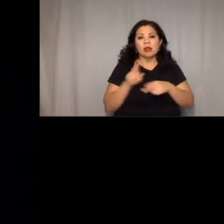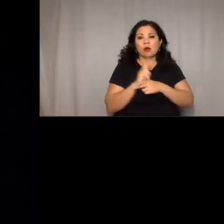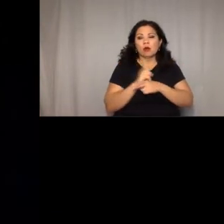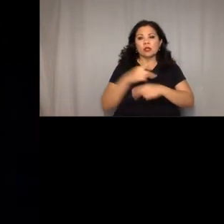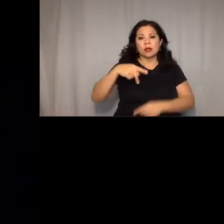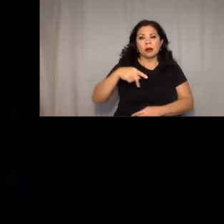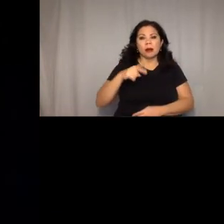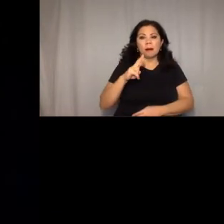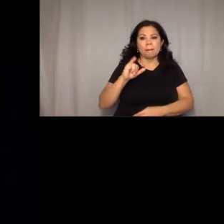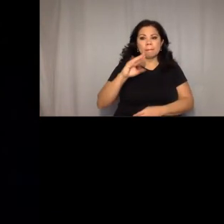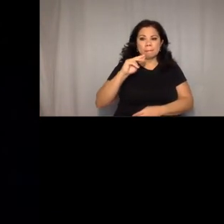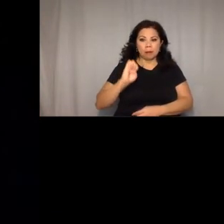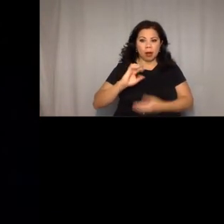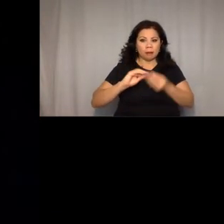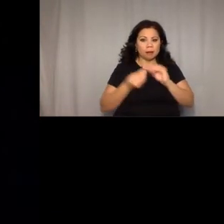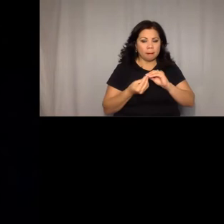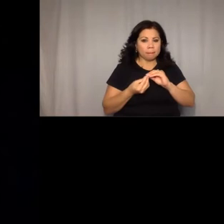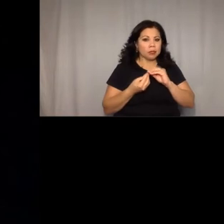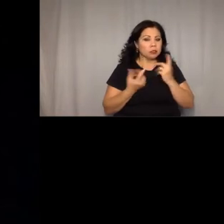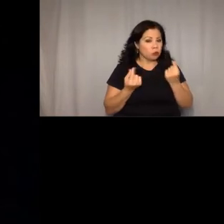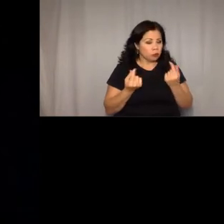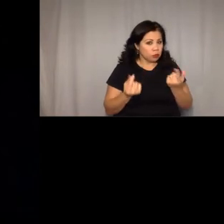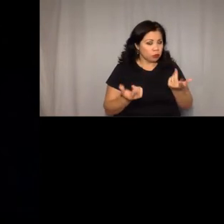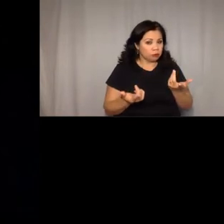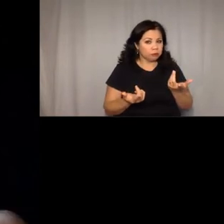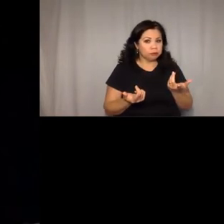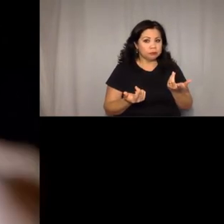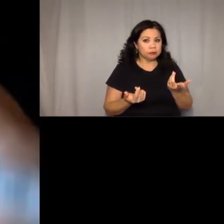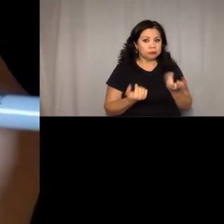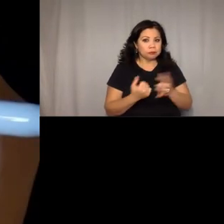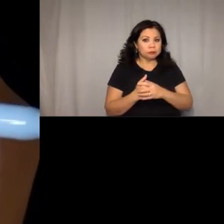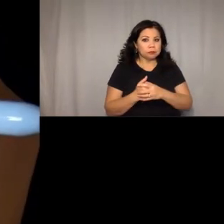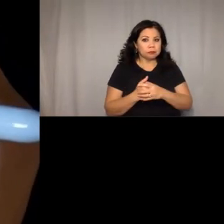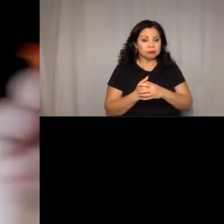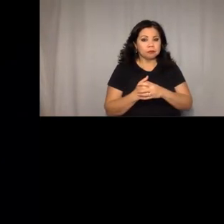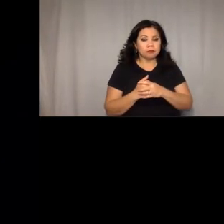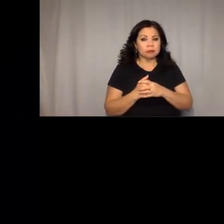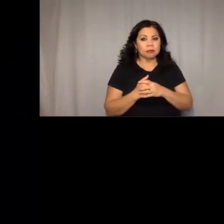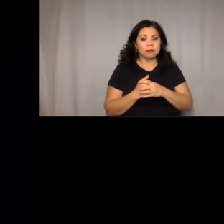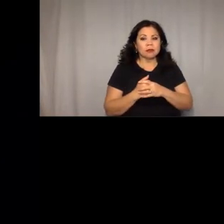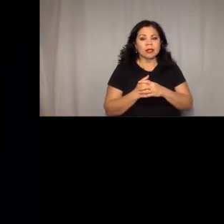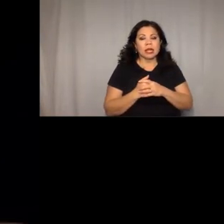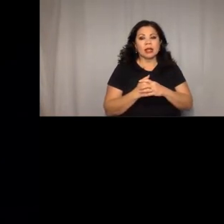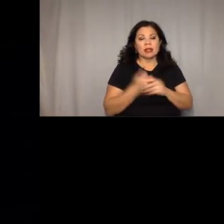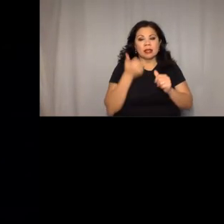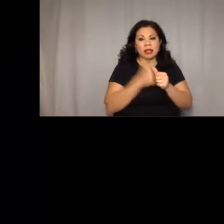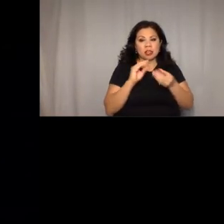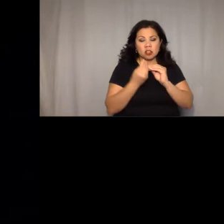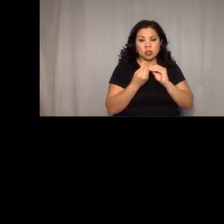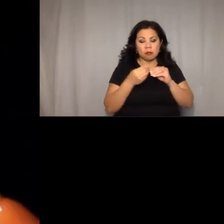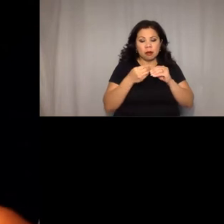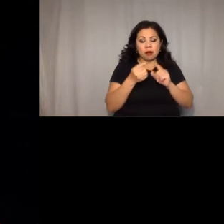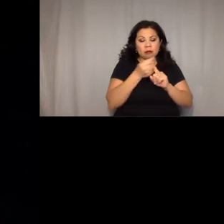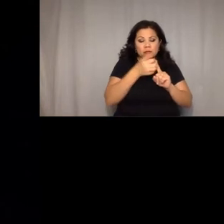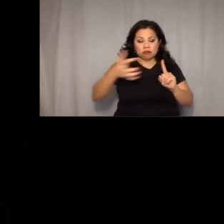prime numbers. All right, so when we do this, what we're gonna do is list out the primes for each number. Okay,